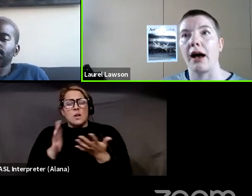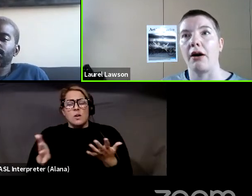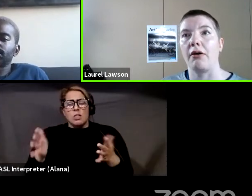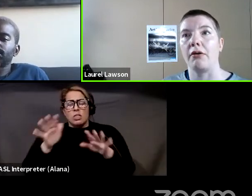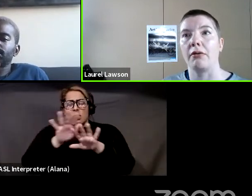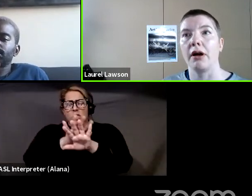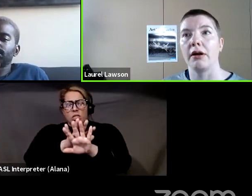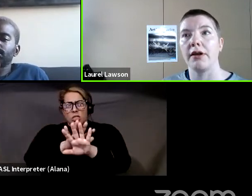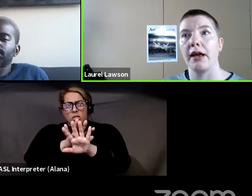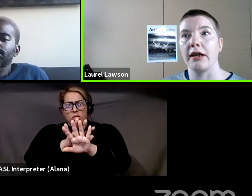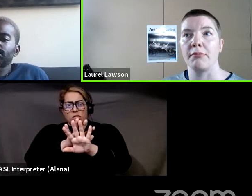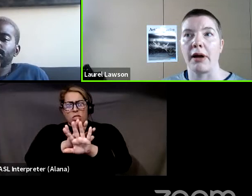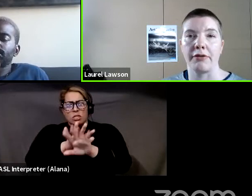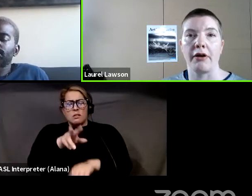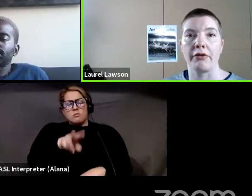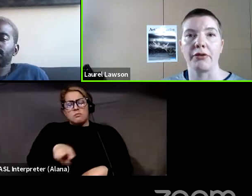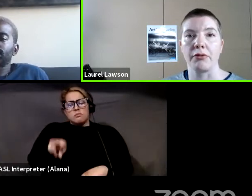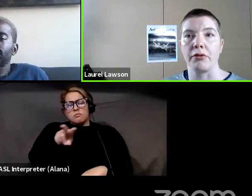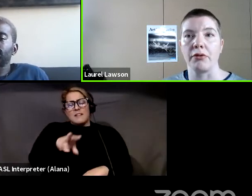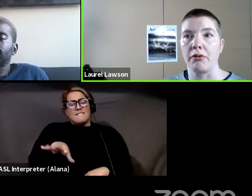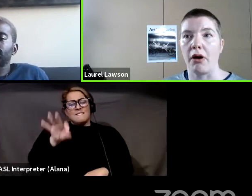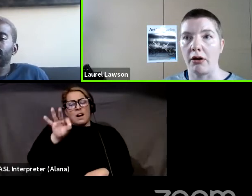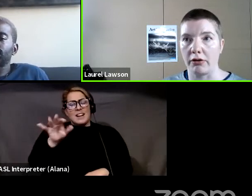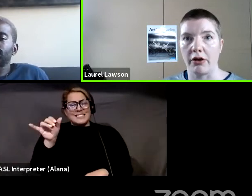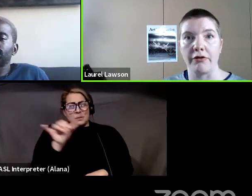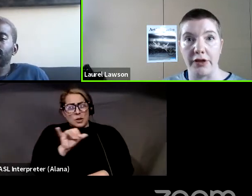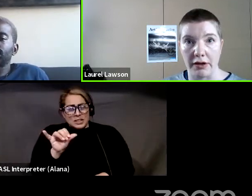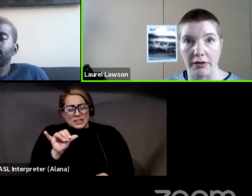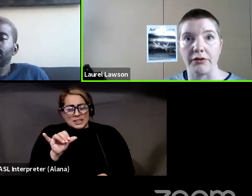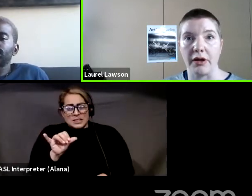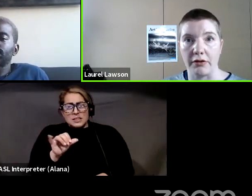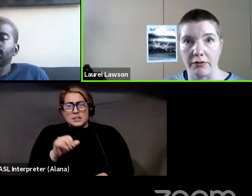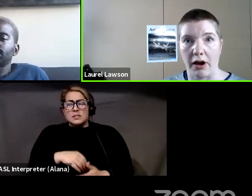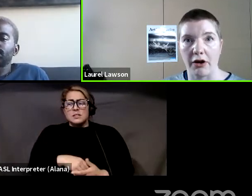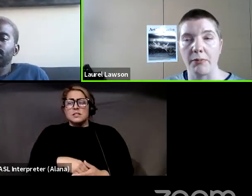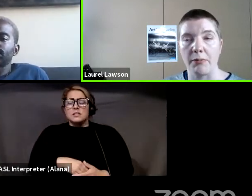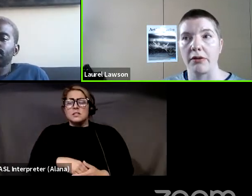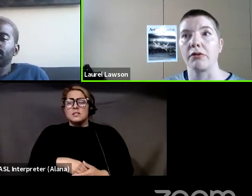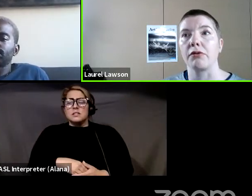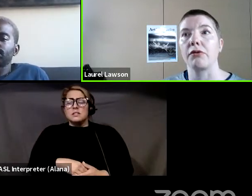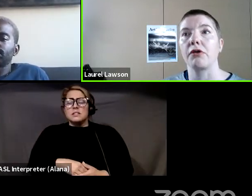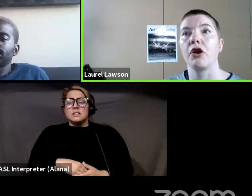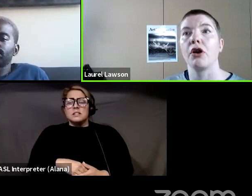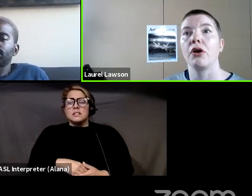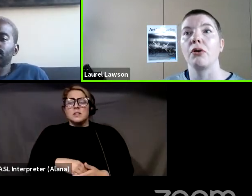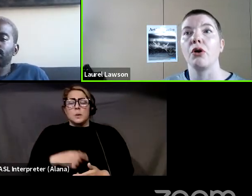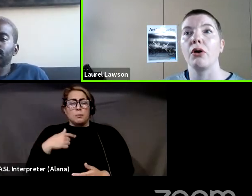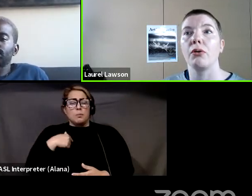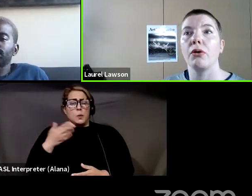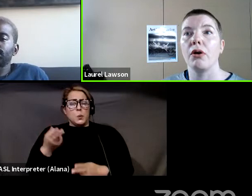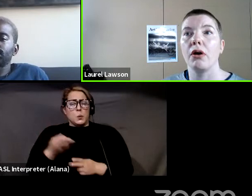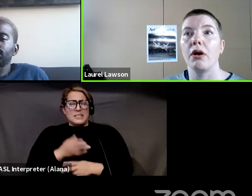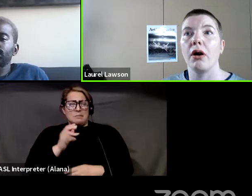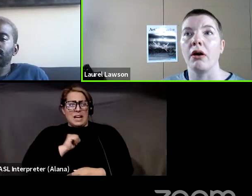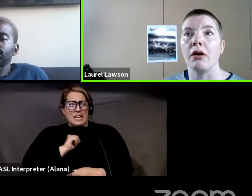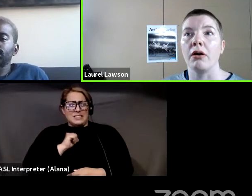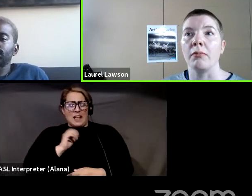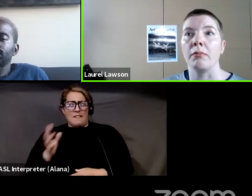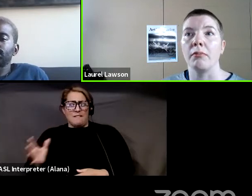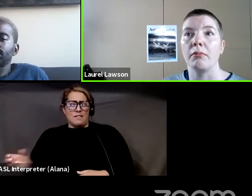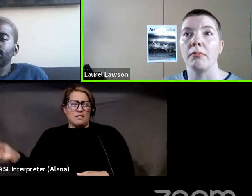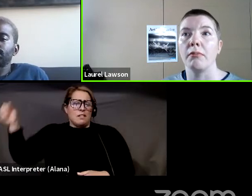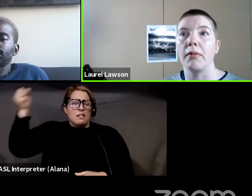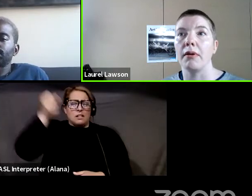similarities, how taking myself through all of these environments